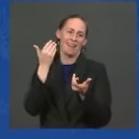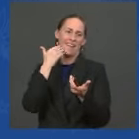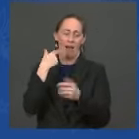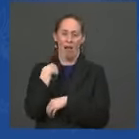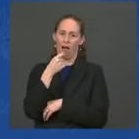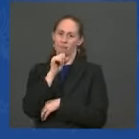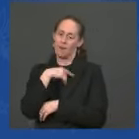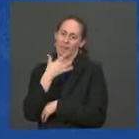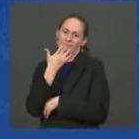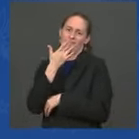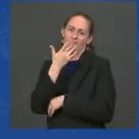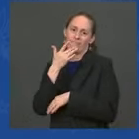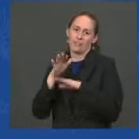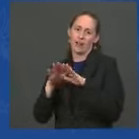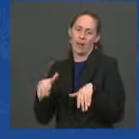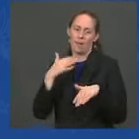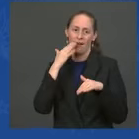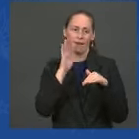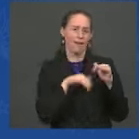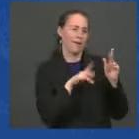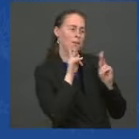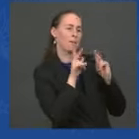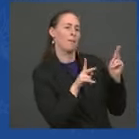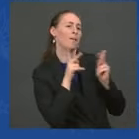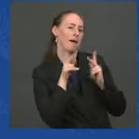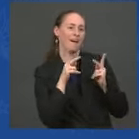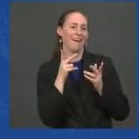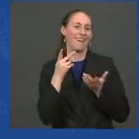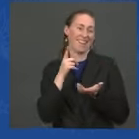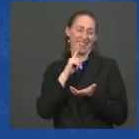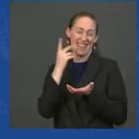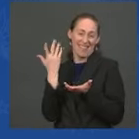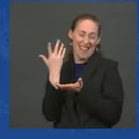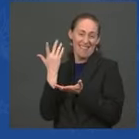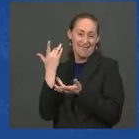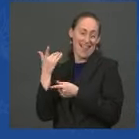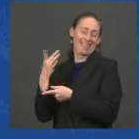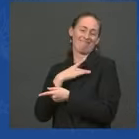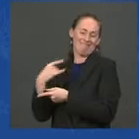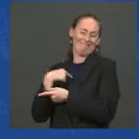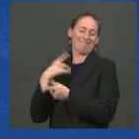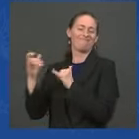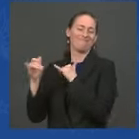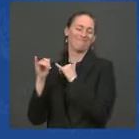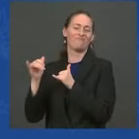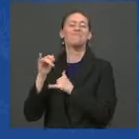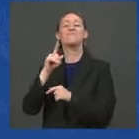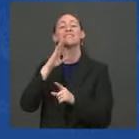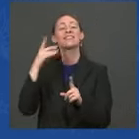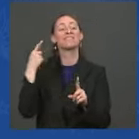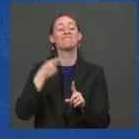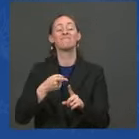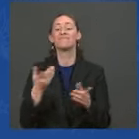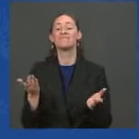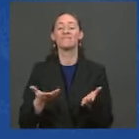they're like me. That's why maybe I like them. But all kidding aside, you all talked about